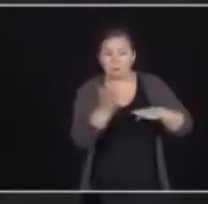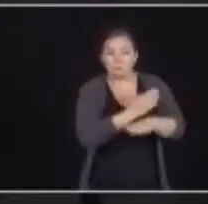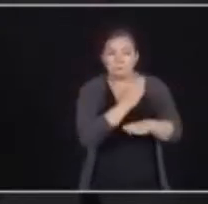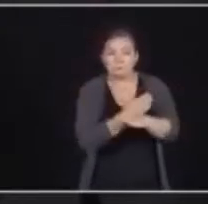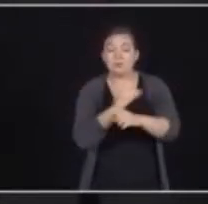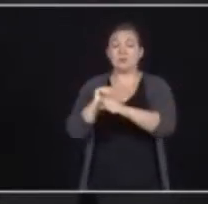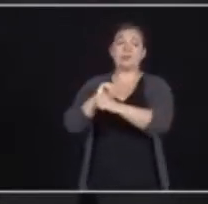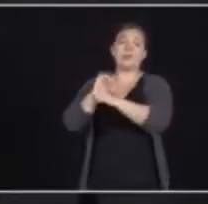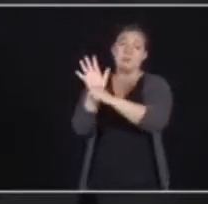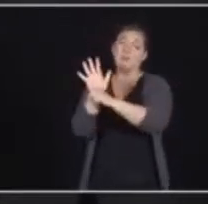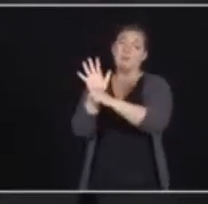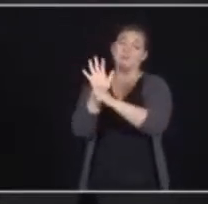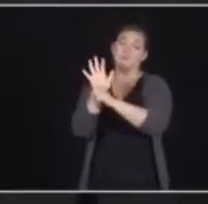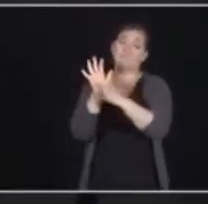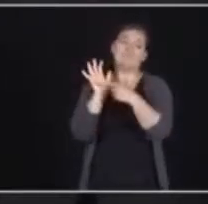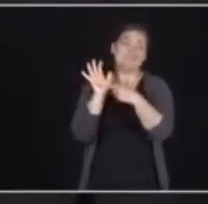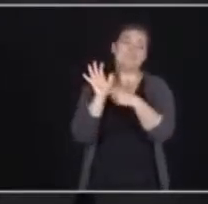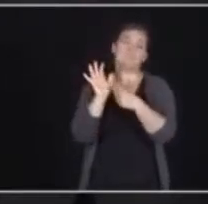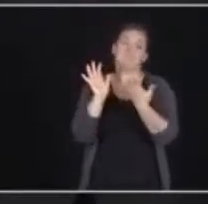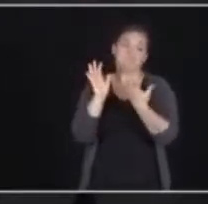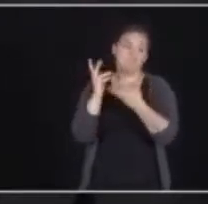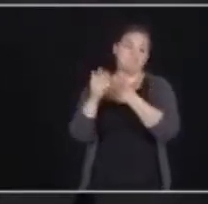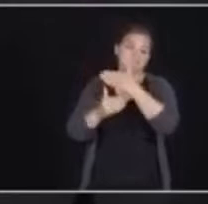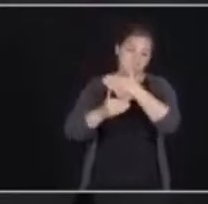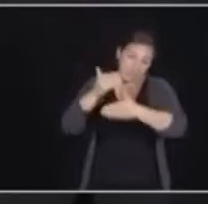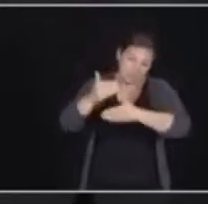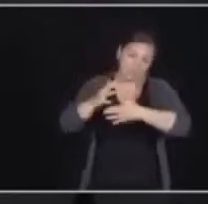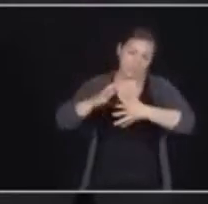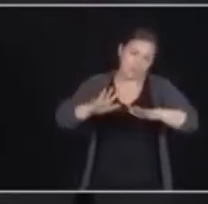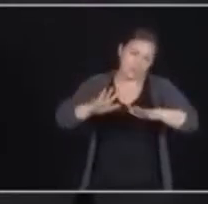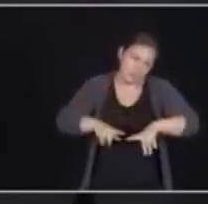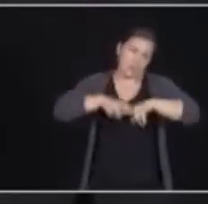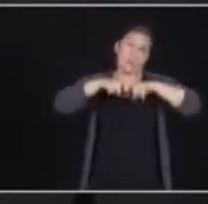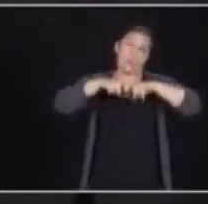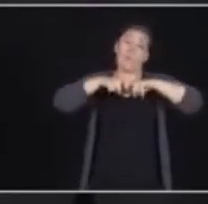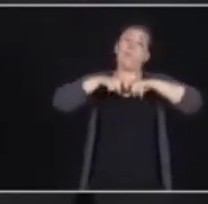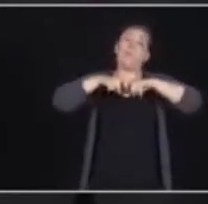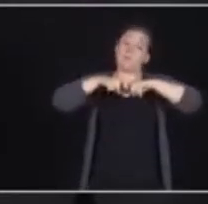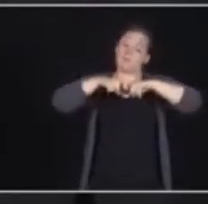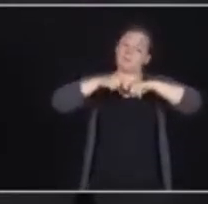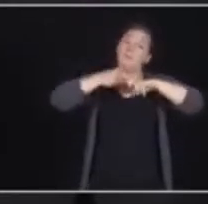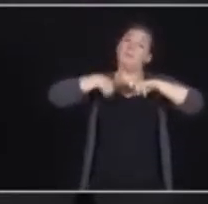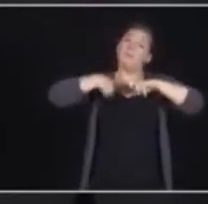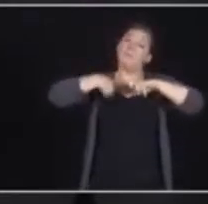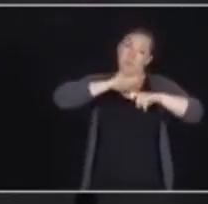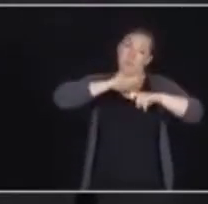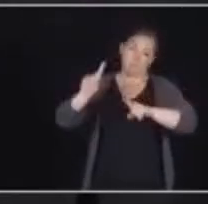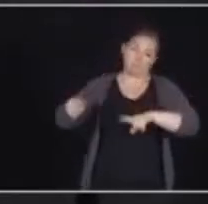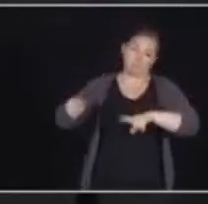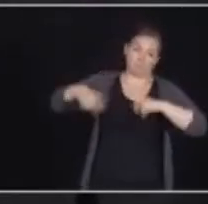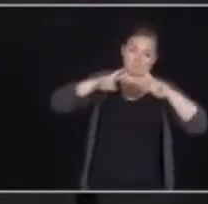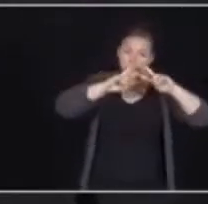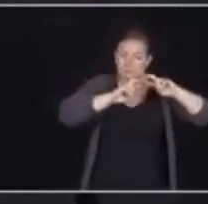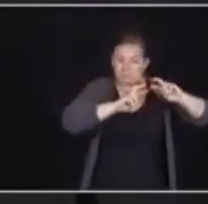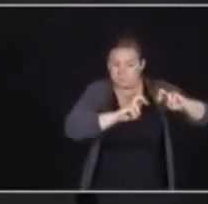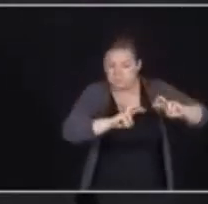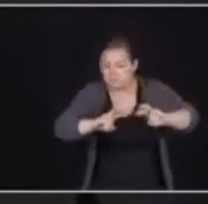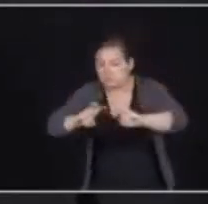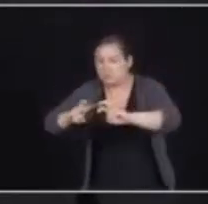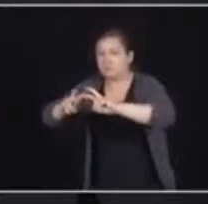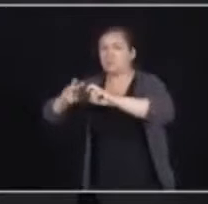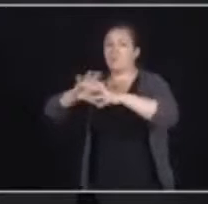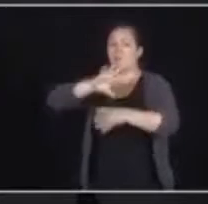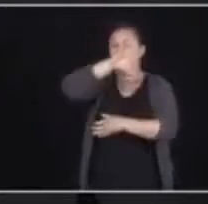bit, but all the due diligence that we've done to understand this issue has been worked into this redevelopment,